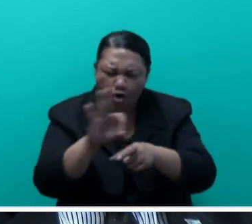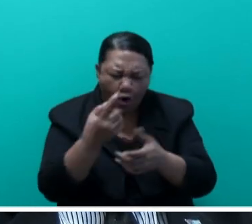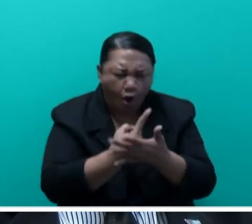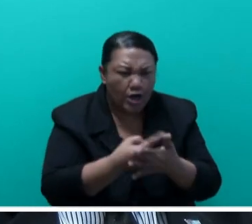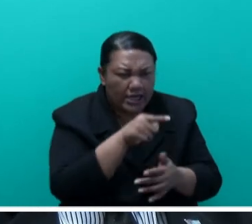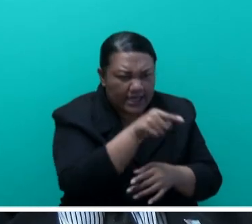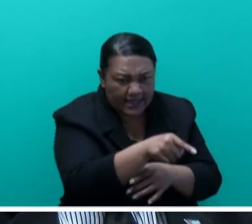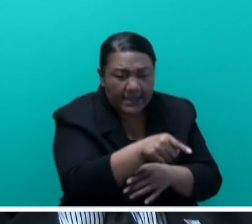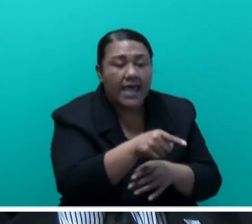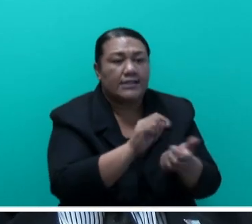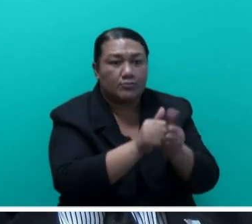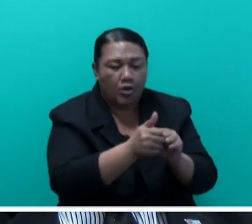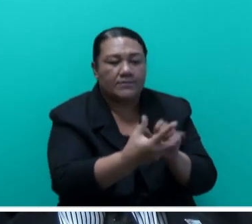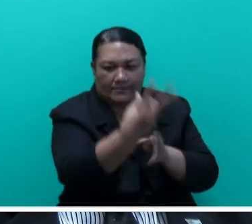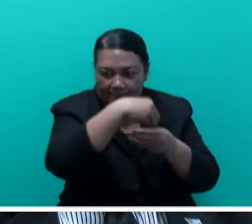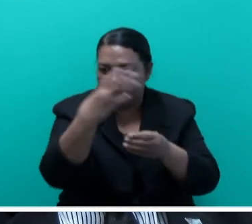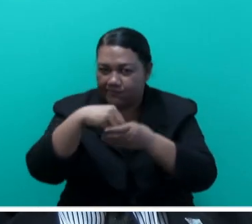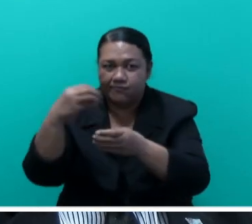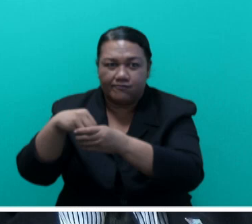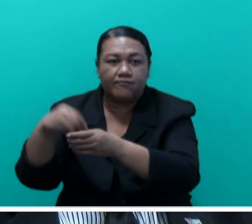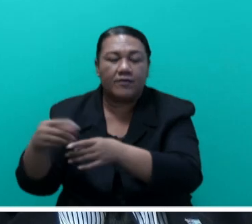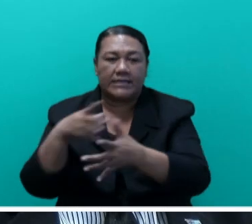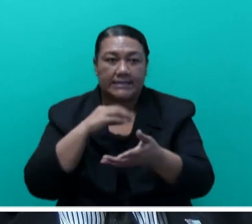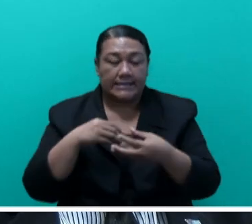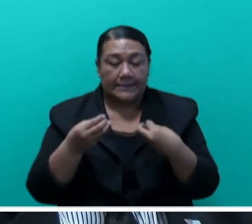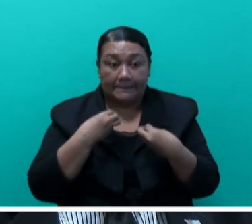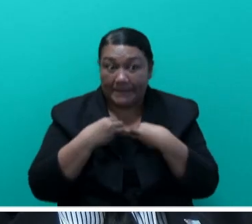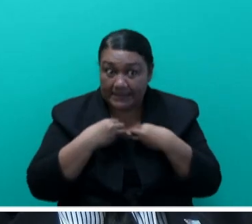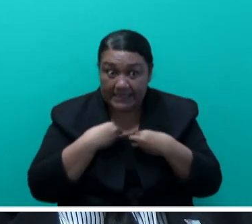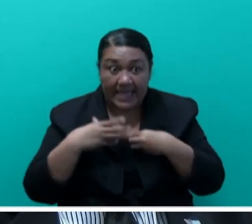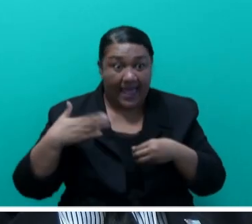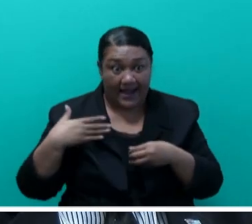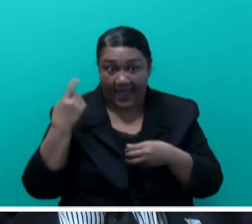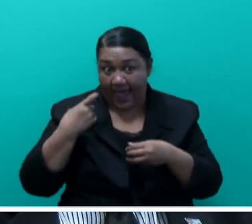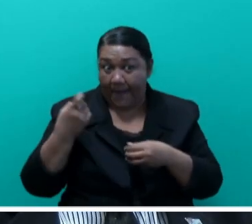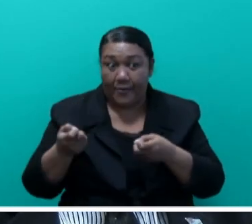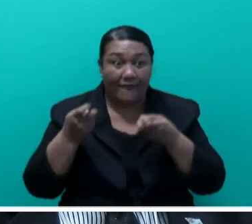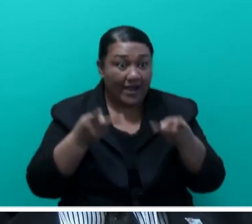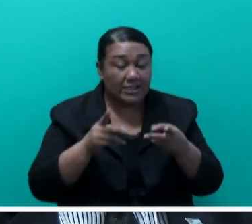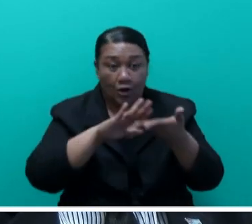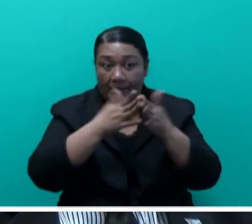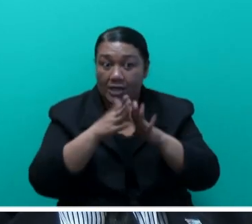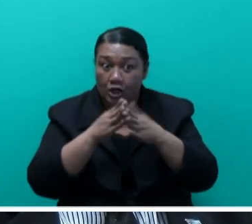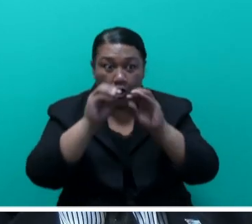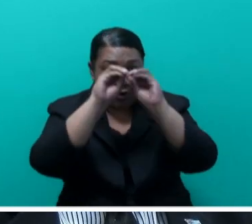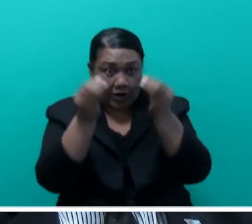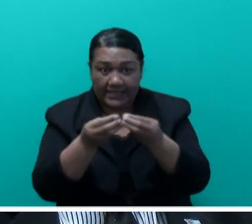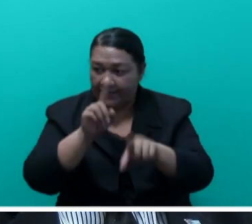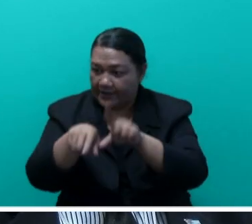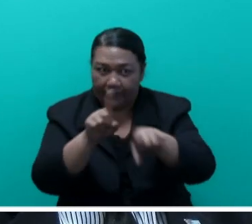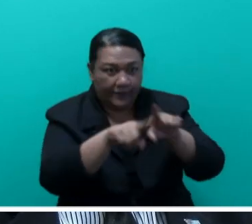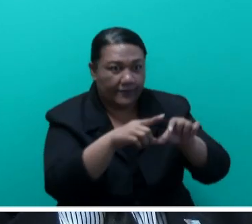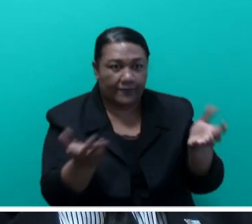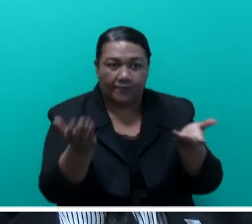but also businesses, schools, healthcare providers, and community organizations. We have